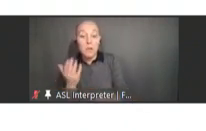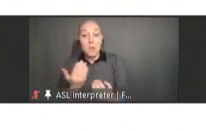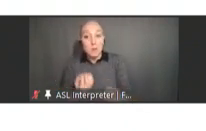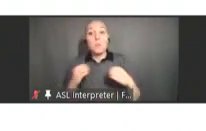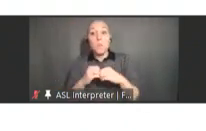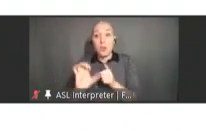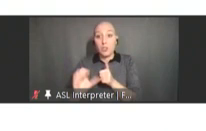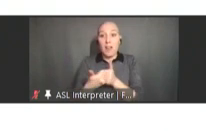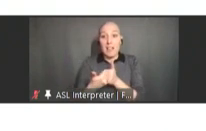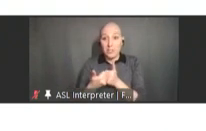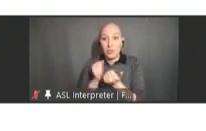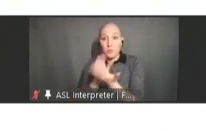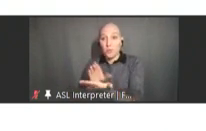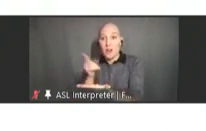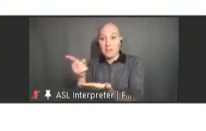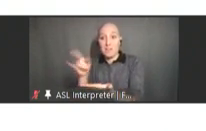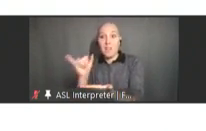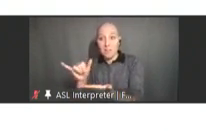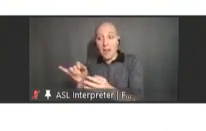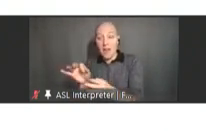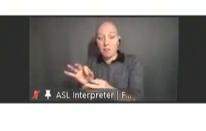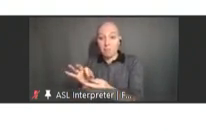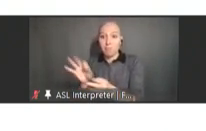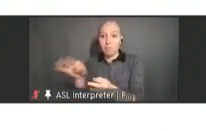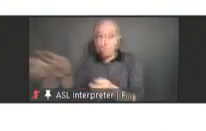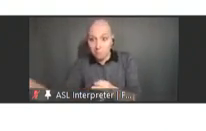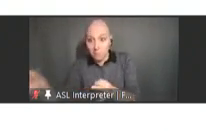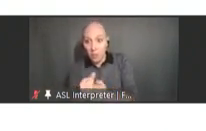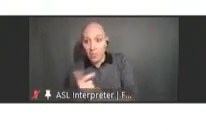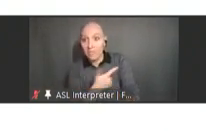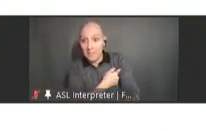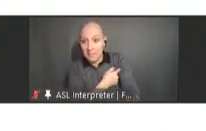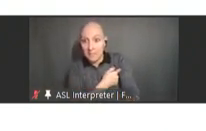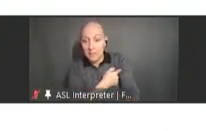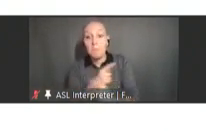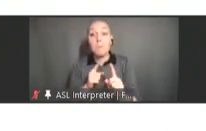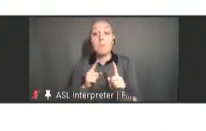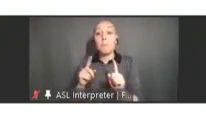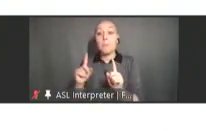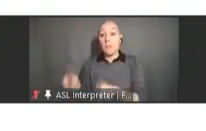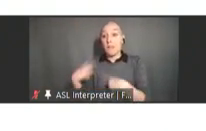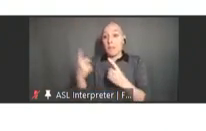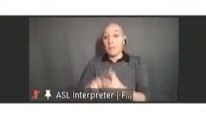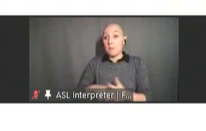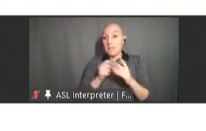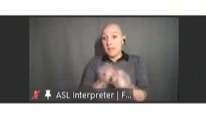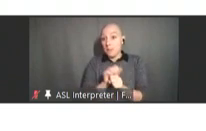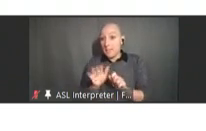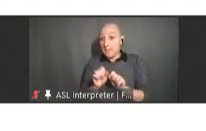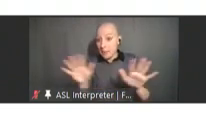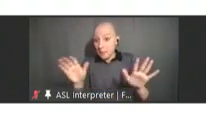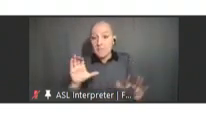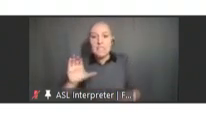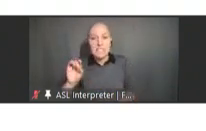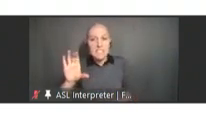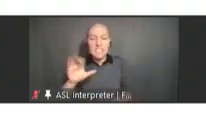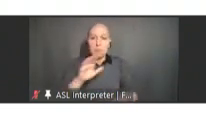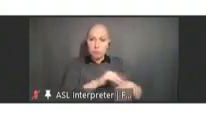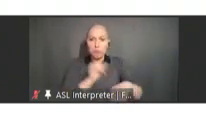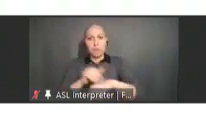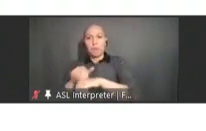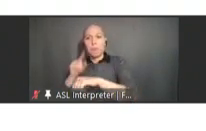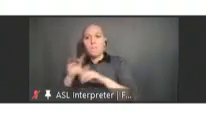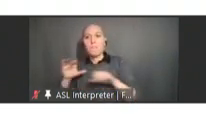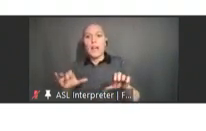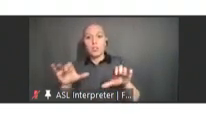address. Since the pandemic began, CDC has issued multiple calls to action with recommended actions that partners can